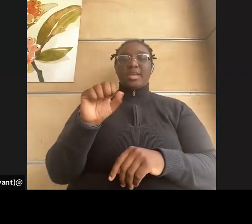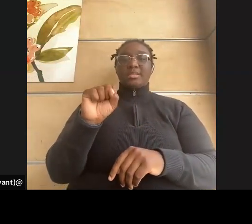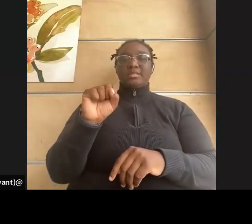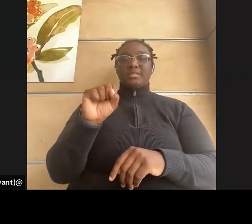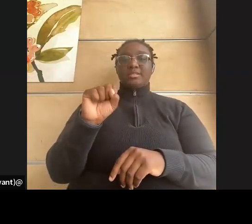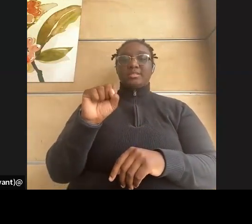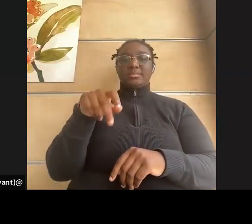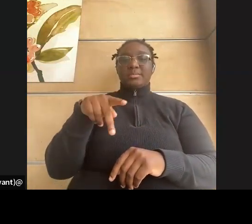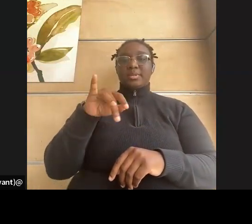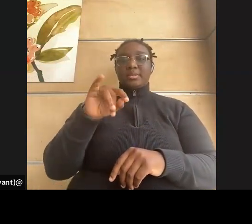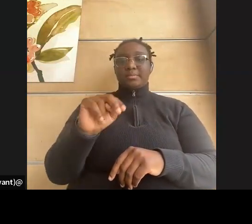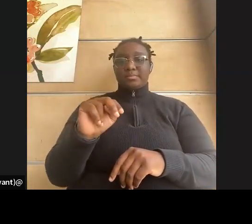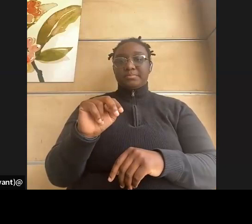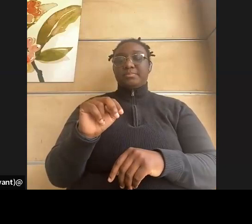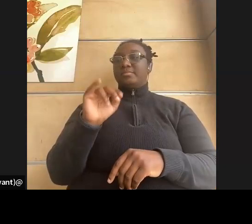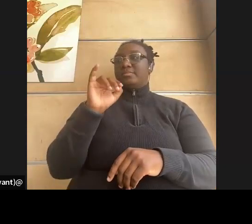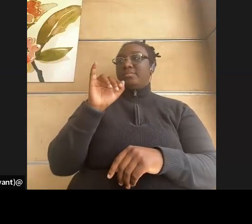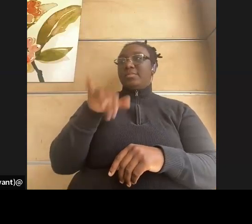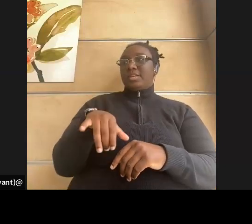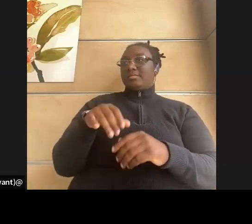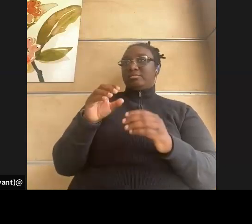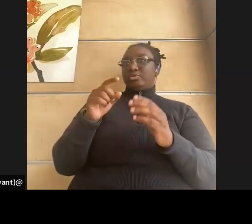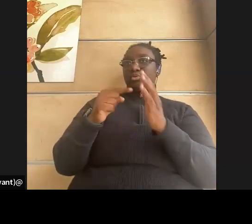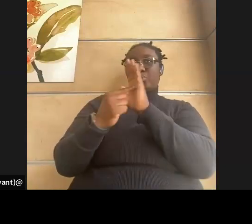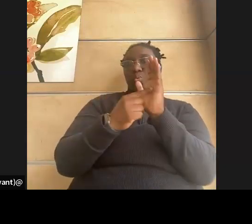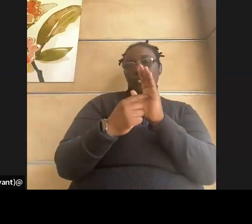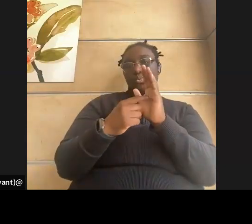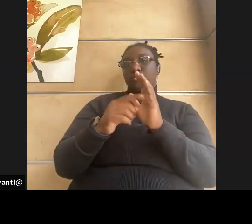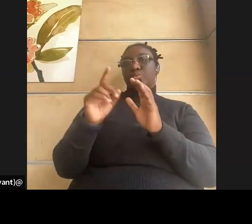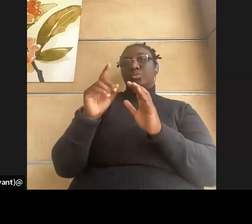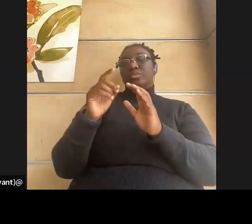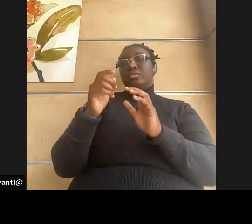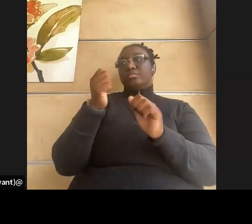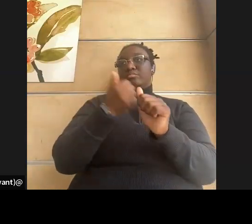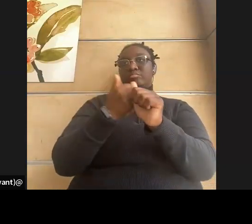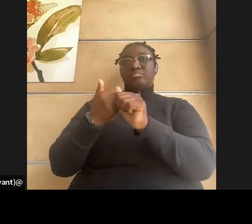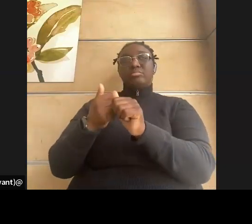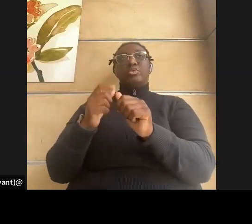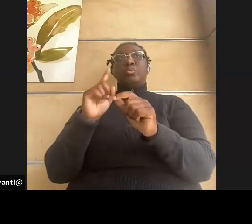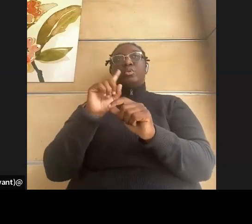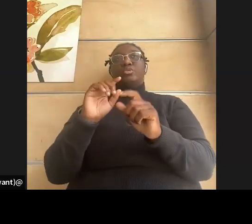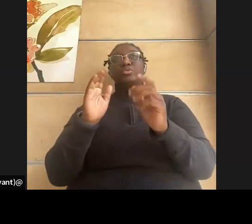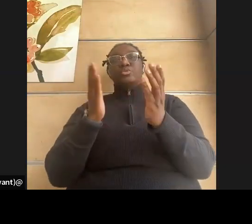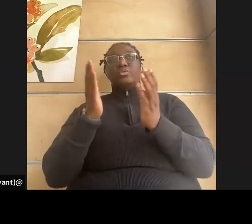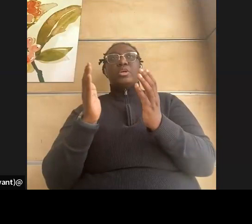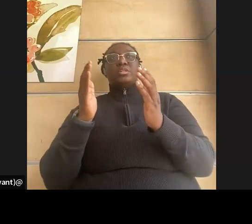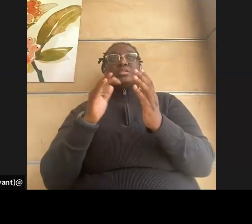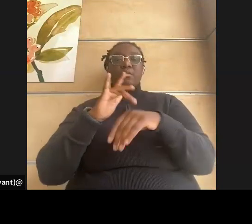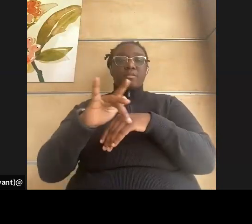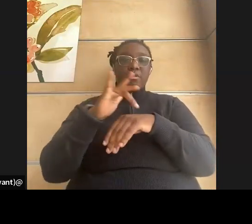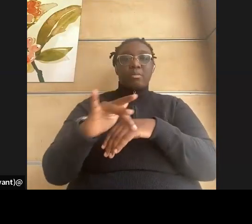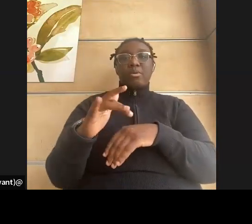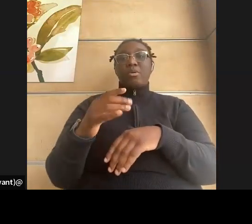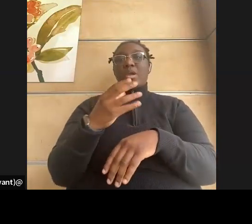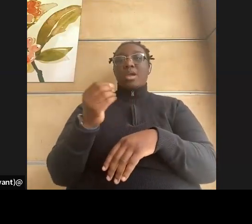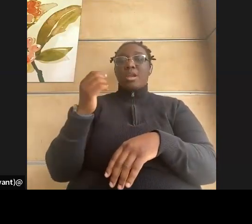service is available. It just, it's very costly. So for all of us to continue to kind of wrap our, join